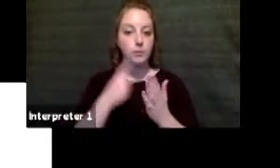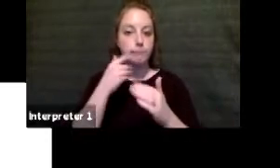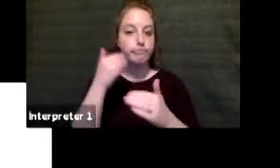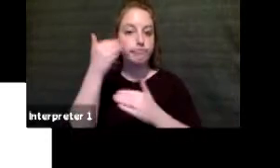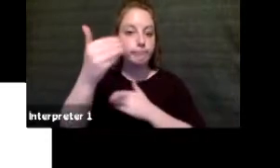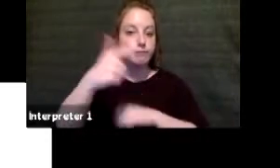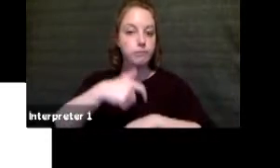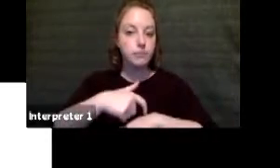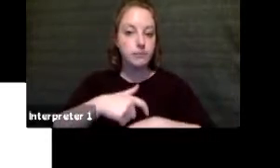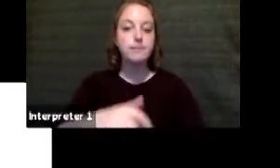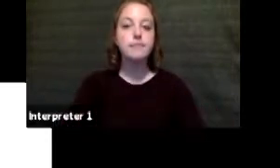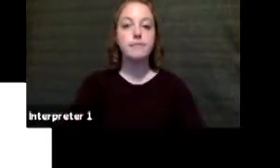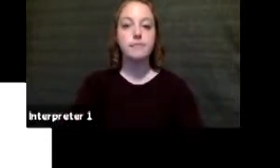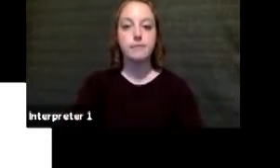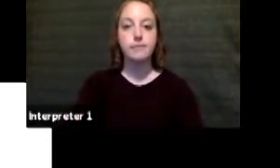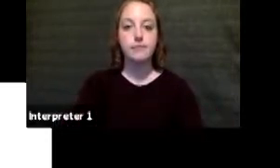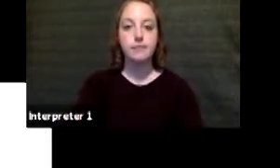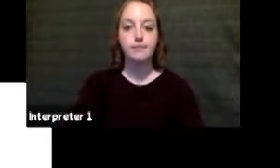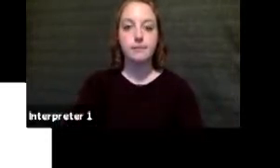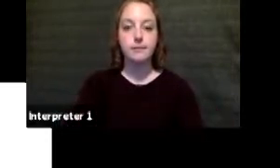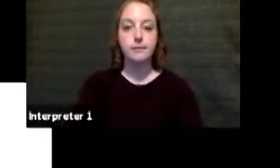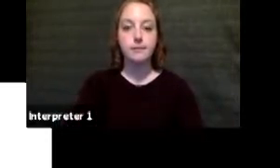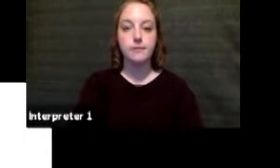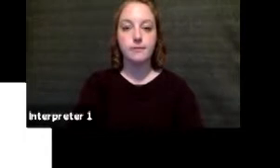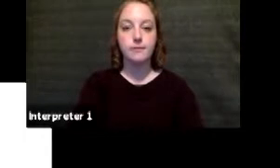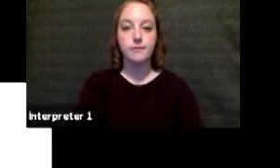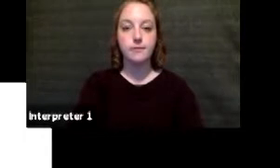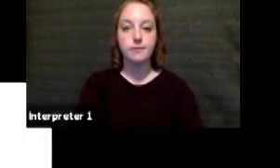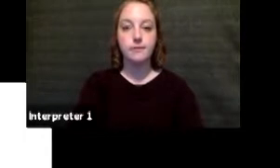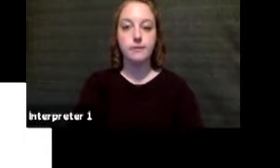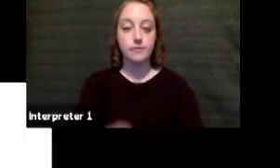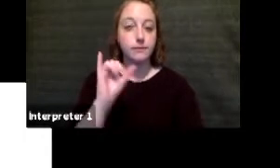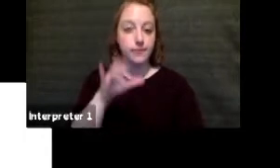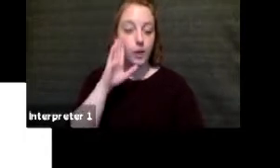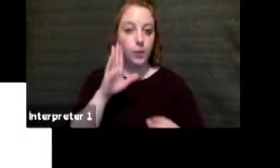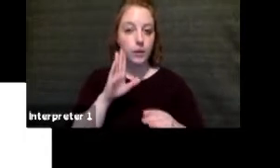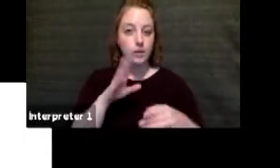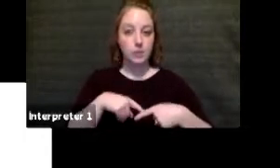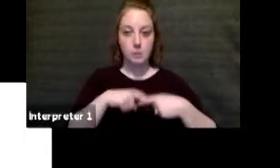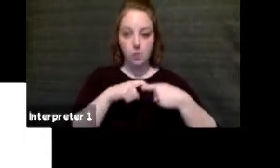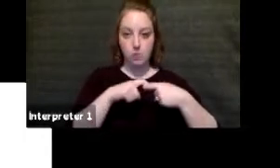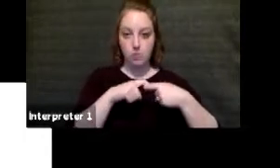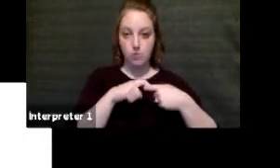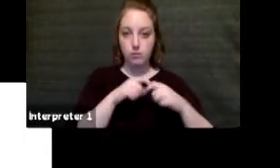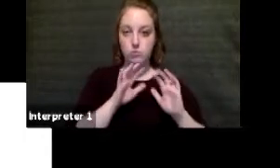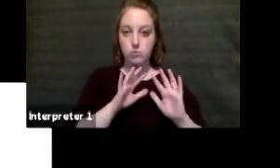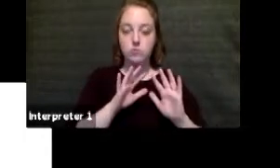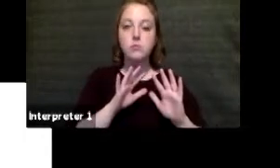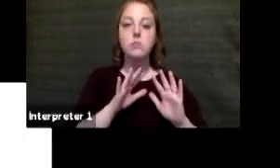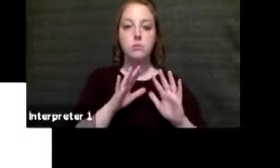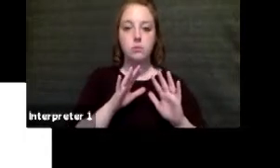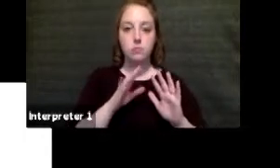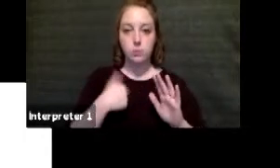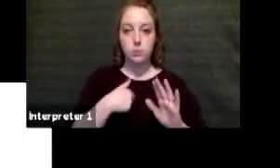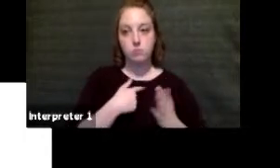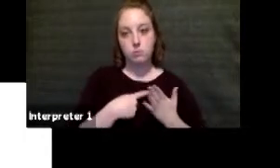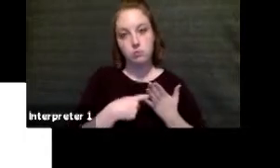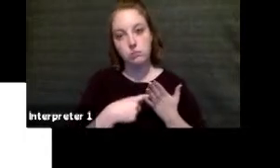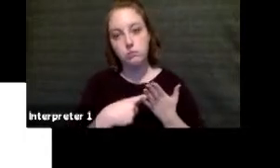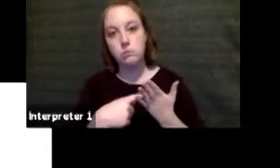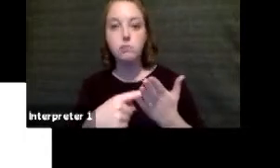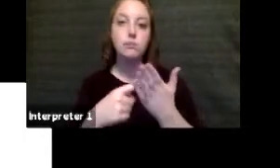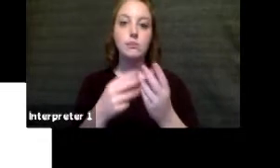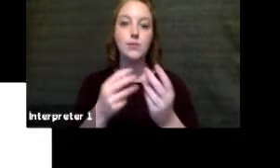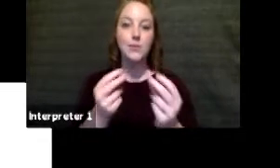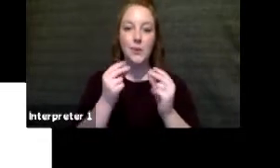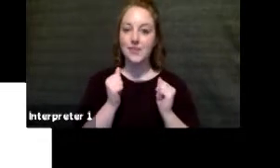So I'm actually going to pause there and we've covered a lot of ground very quickly actually. And so I want to see if